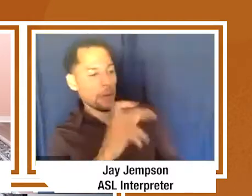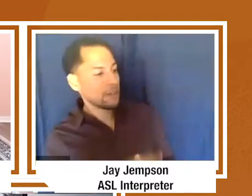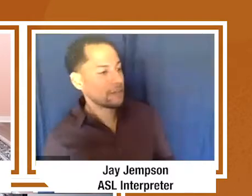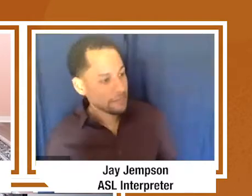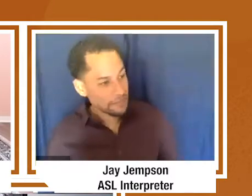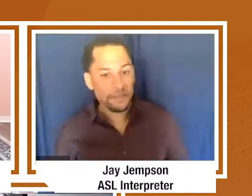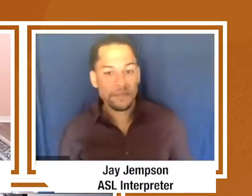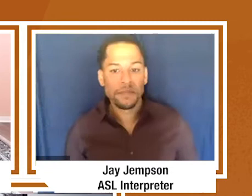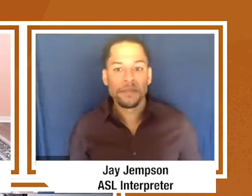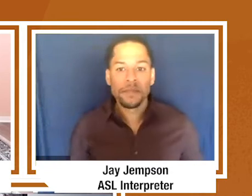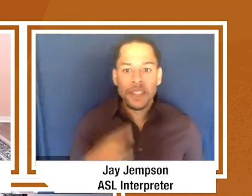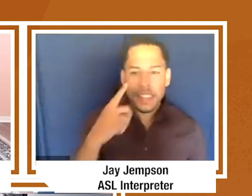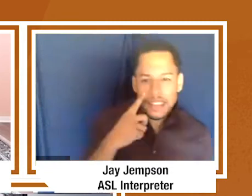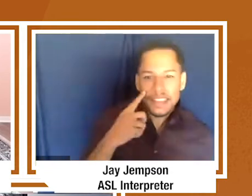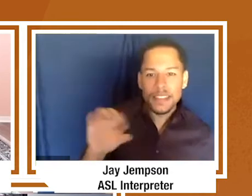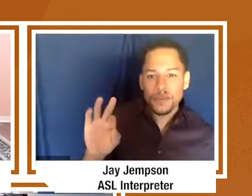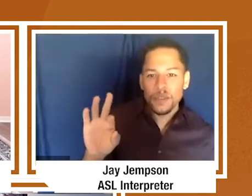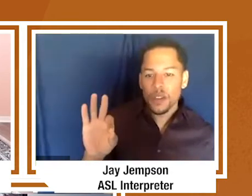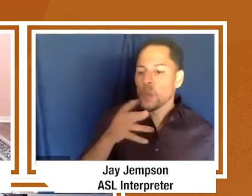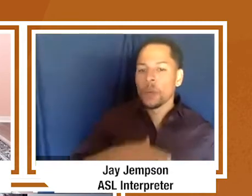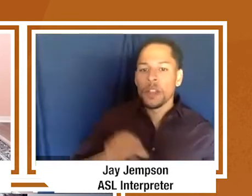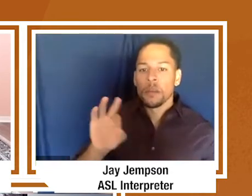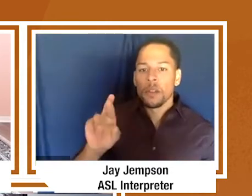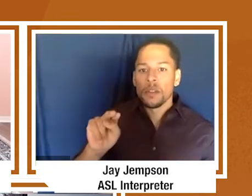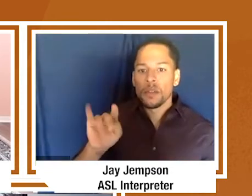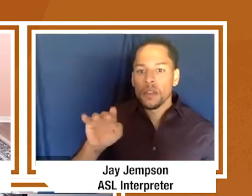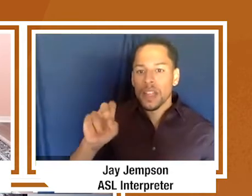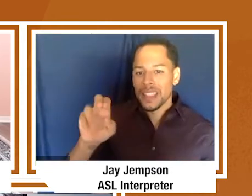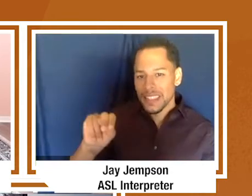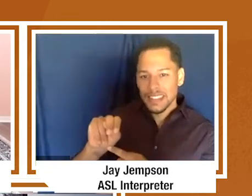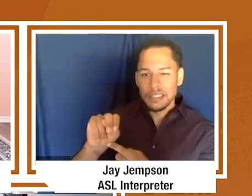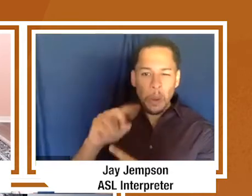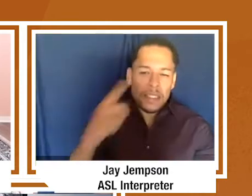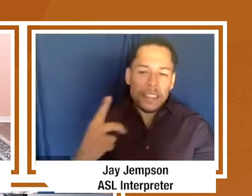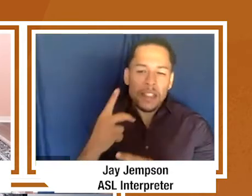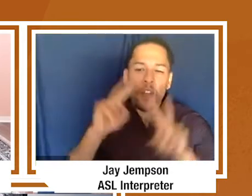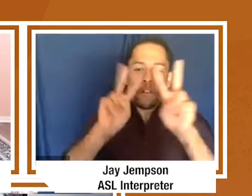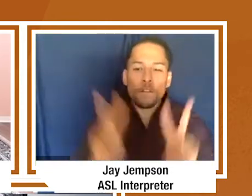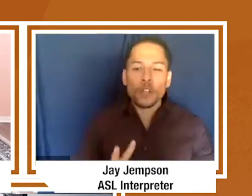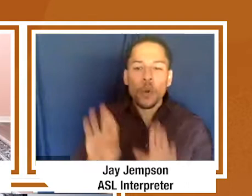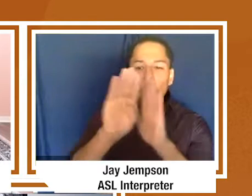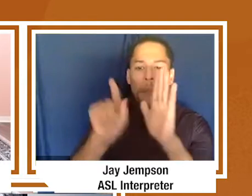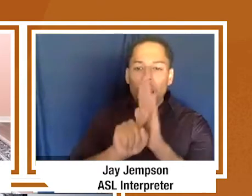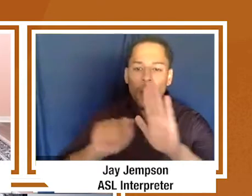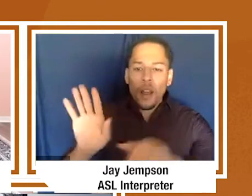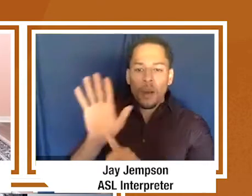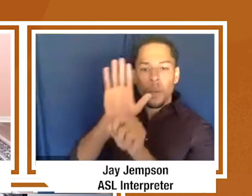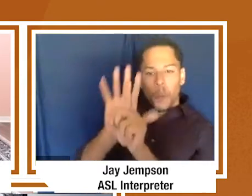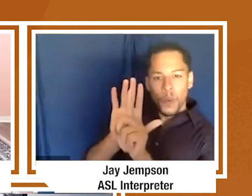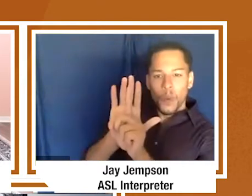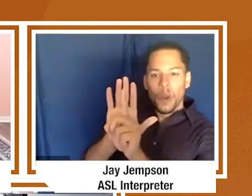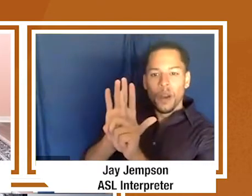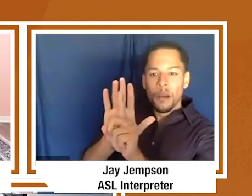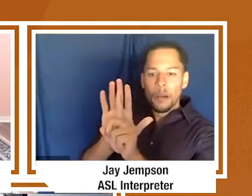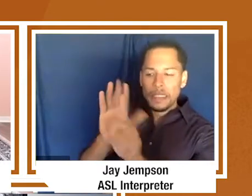see, Francine over there, you know, she popped in with a little virtual background. She stole my, you know, but usually I do a virtual background, but this time she's got